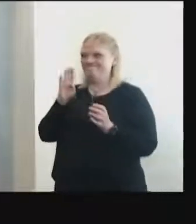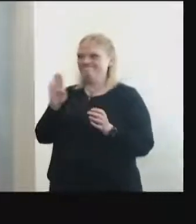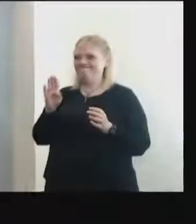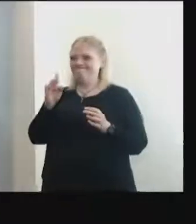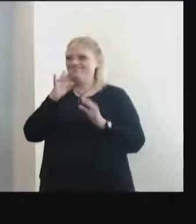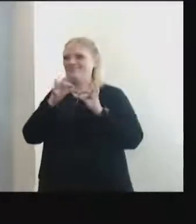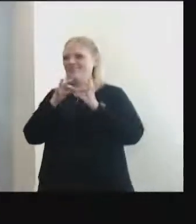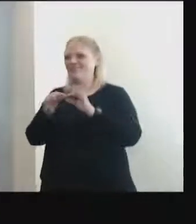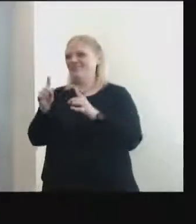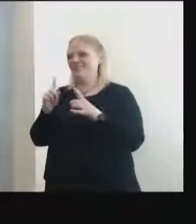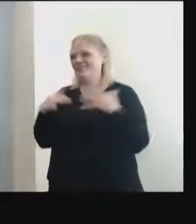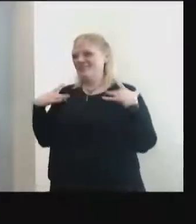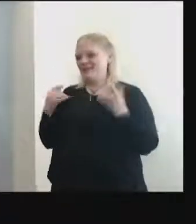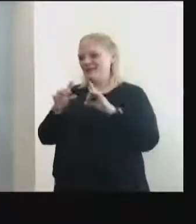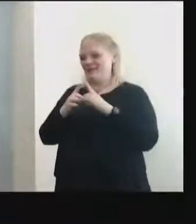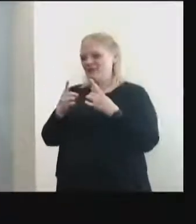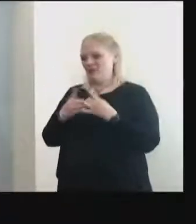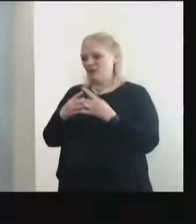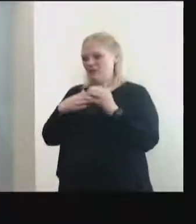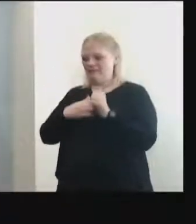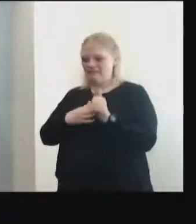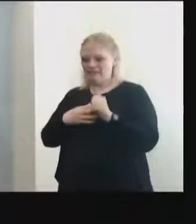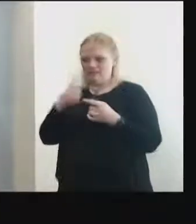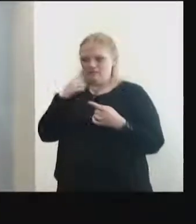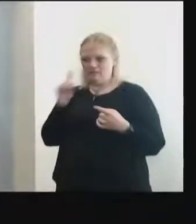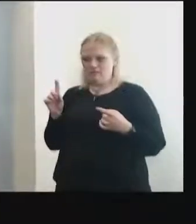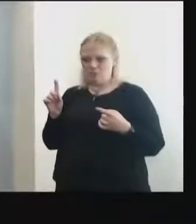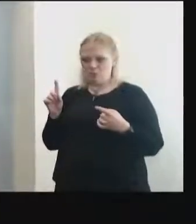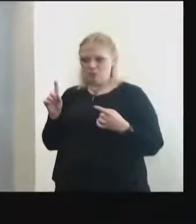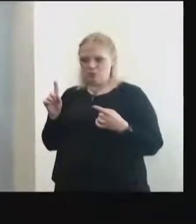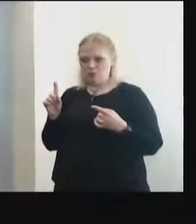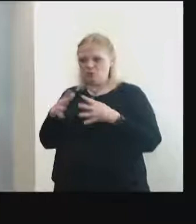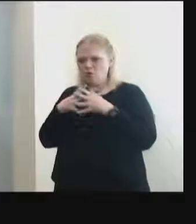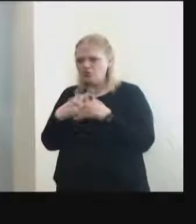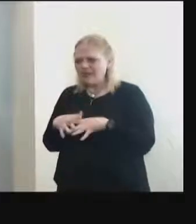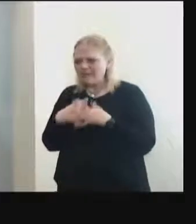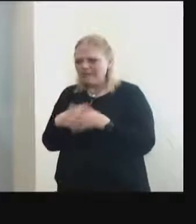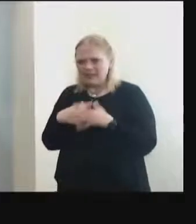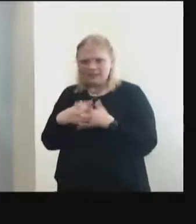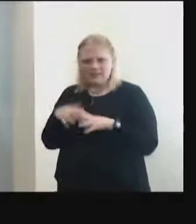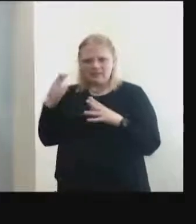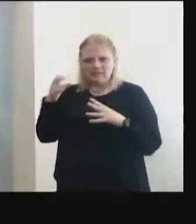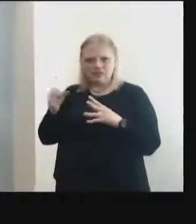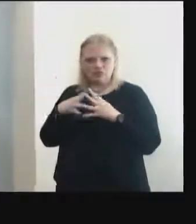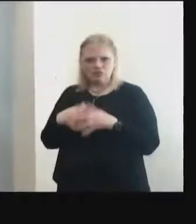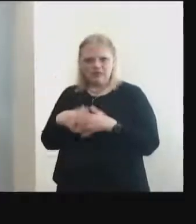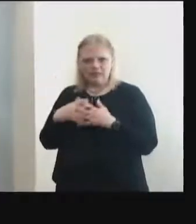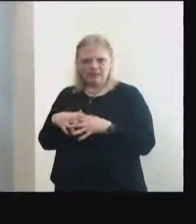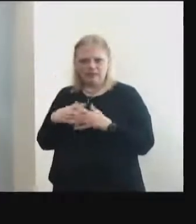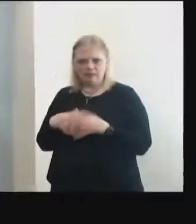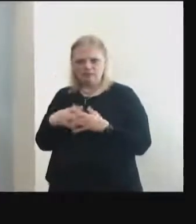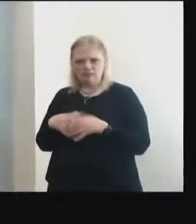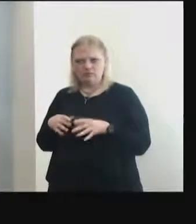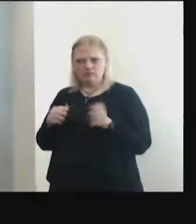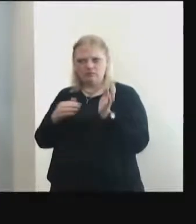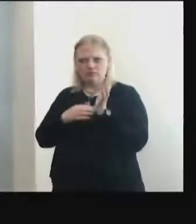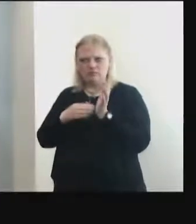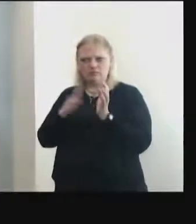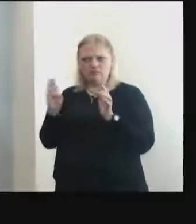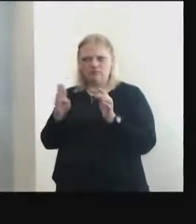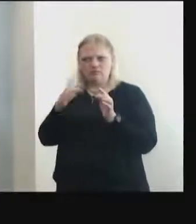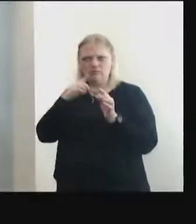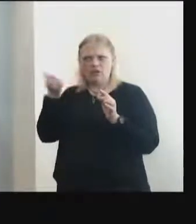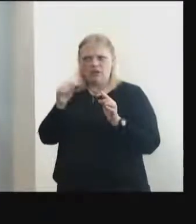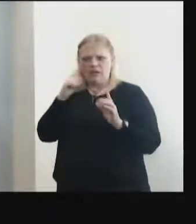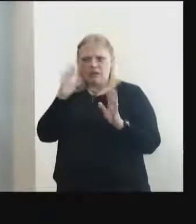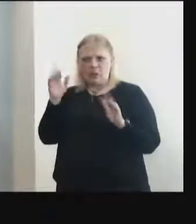relates to Health Department guidance for wrestling, high school wrestling in Erie County. Dr. Burstein, is there any hope